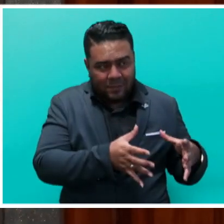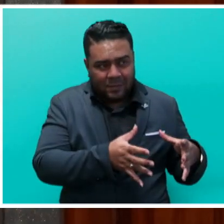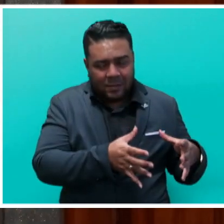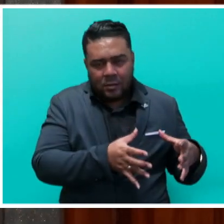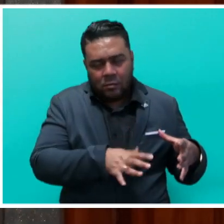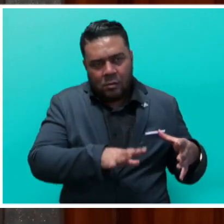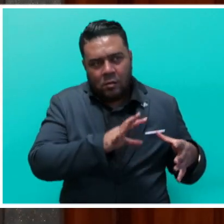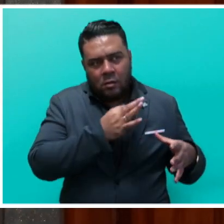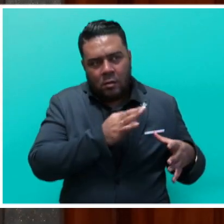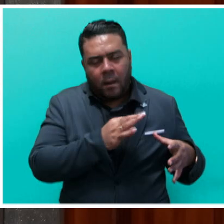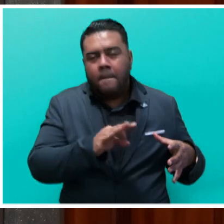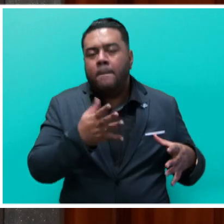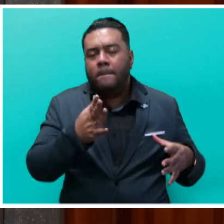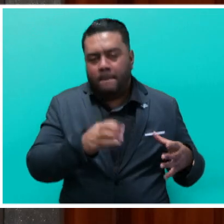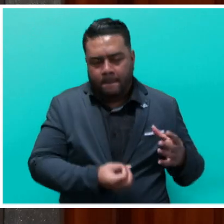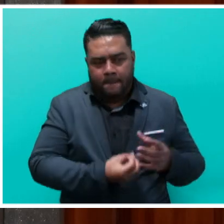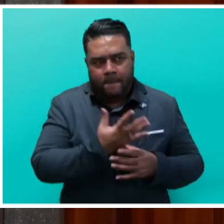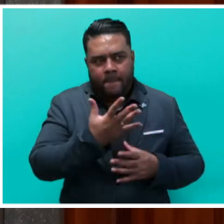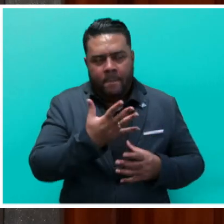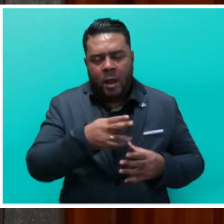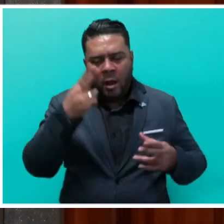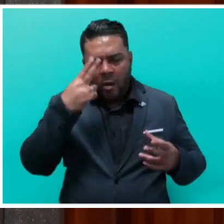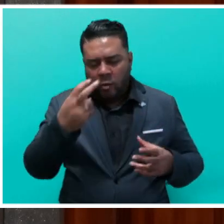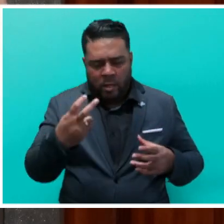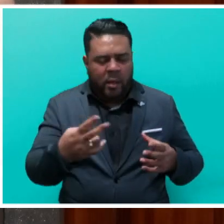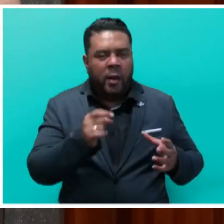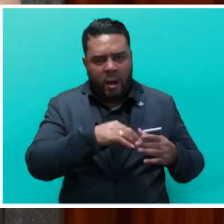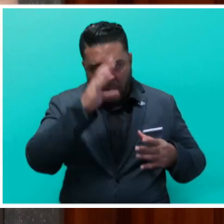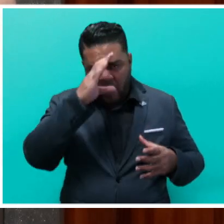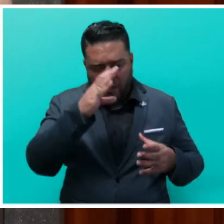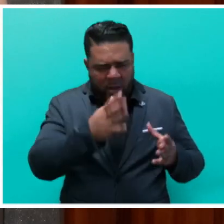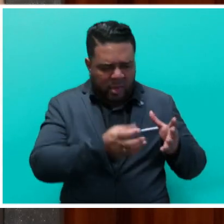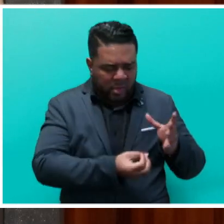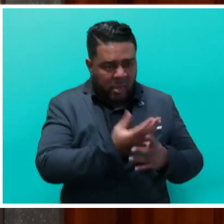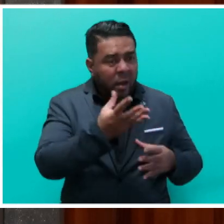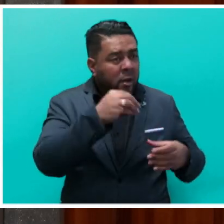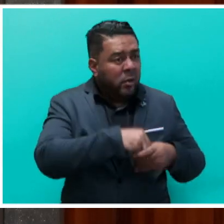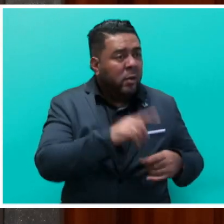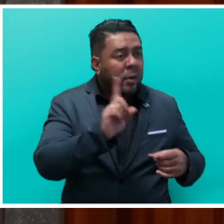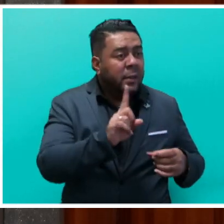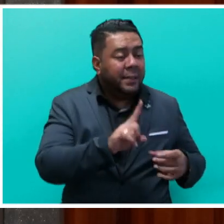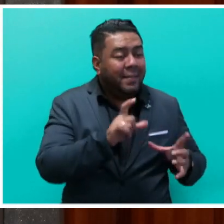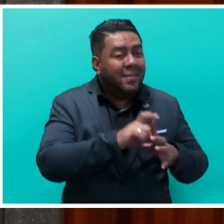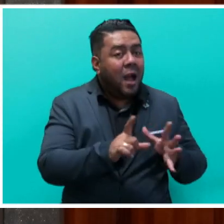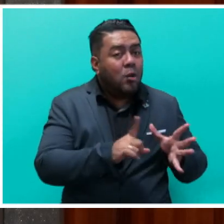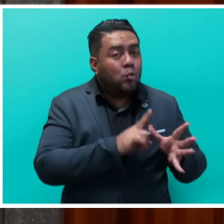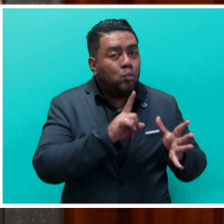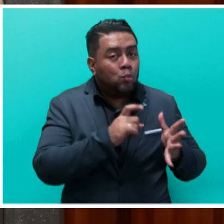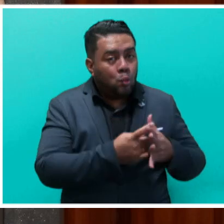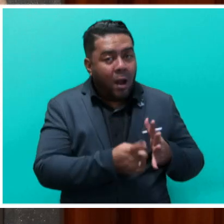tree species are those which have been growing naturally in our country. This would include the Ndakua,